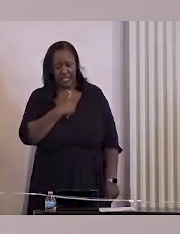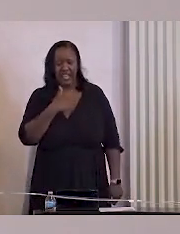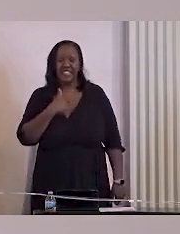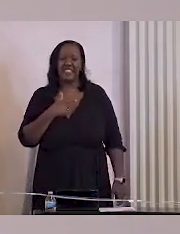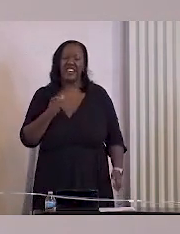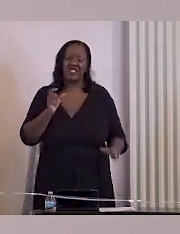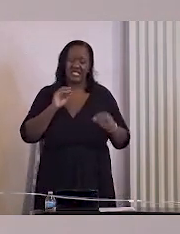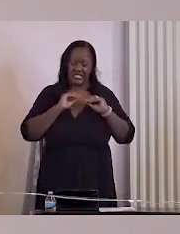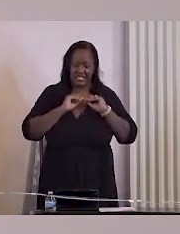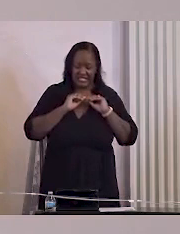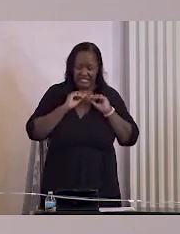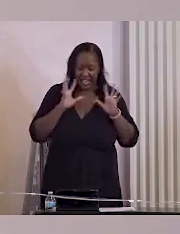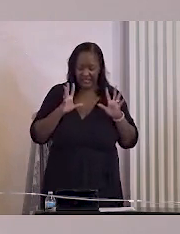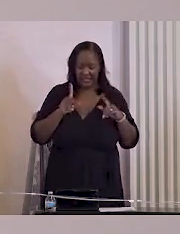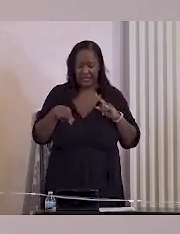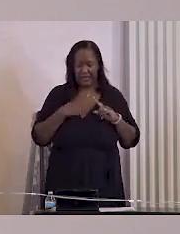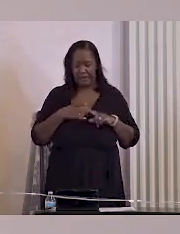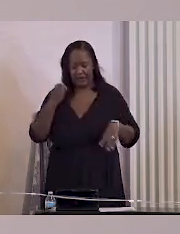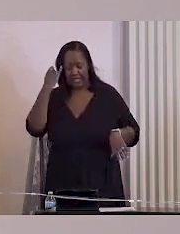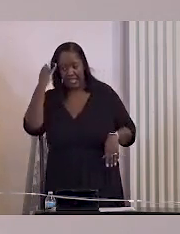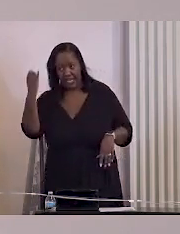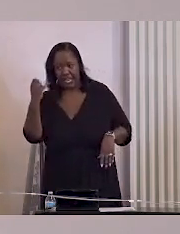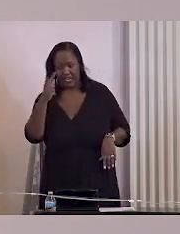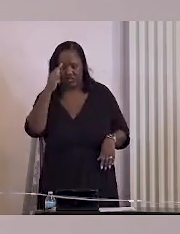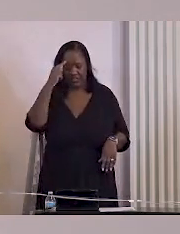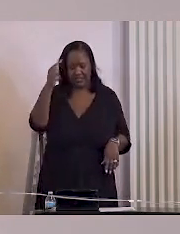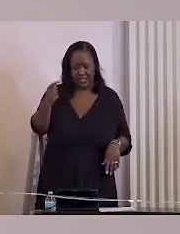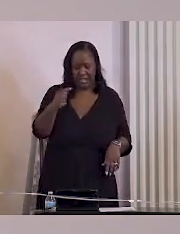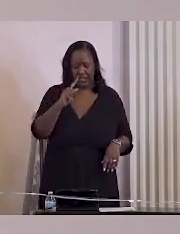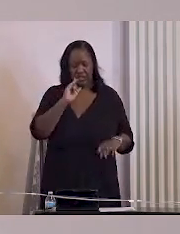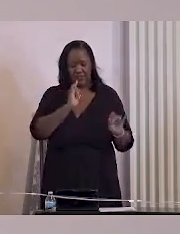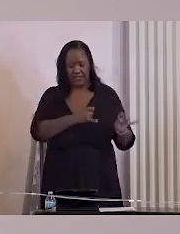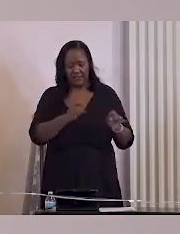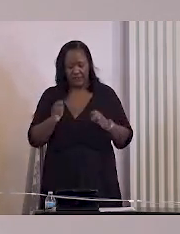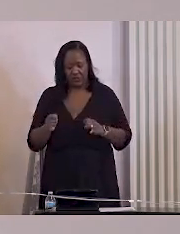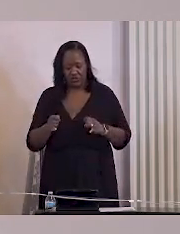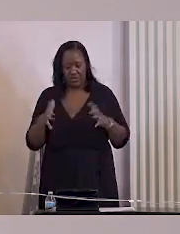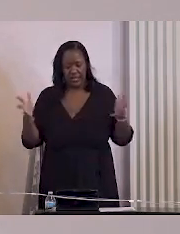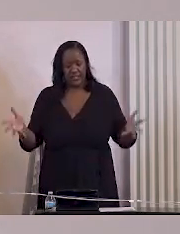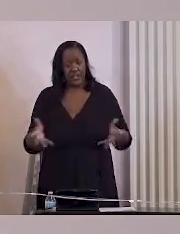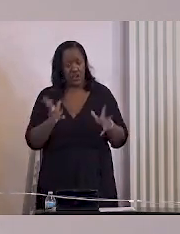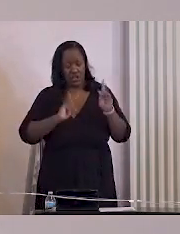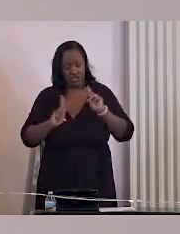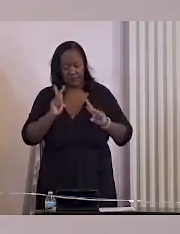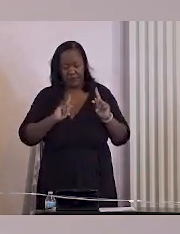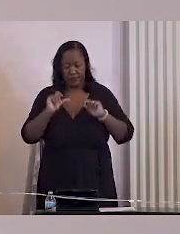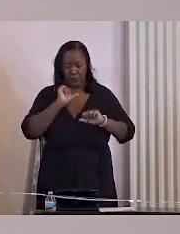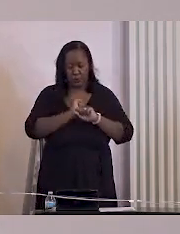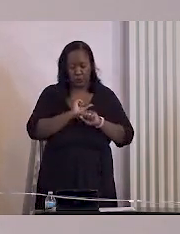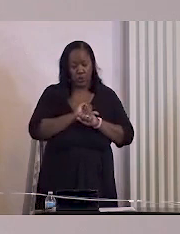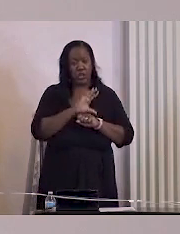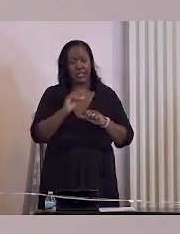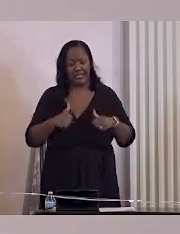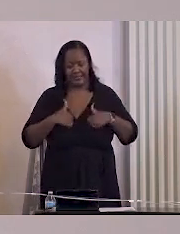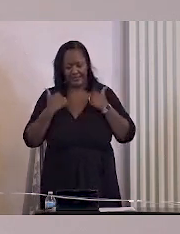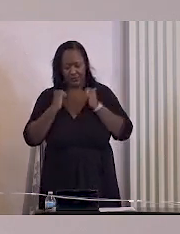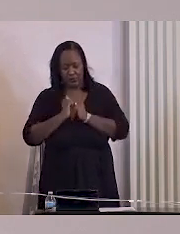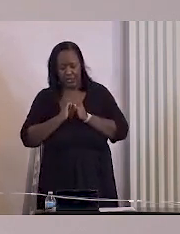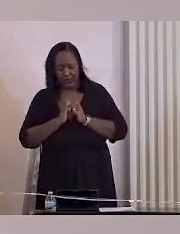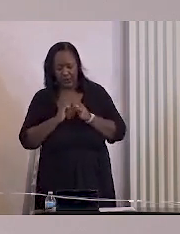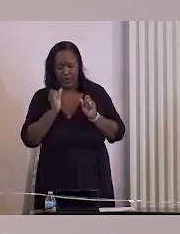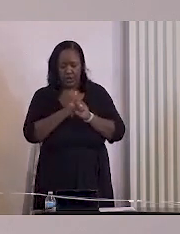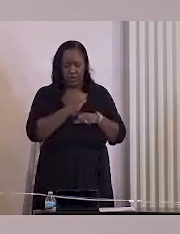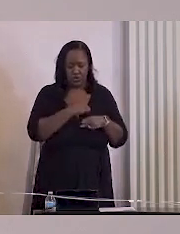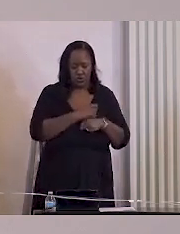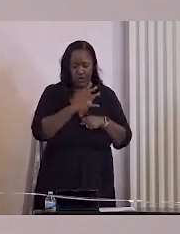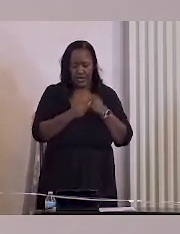to nothing about the ideology and theology of individualism, he states, that encourages people to work and live together, to create and